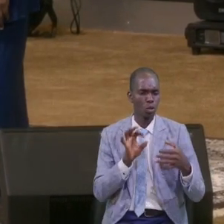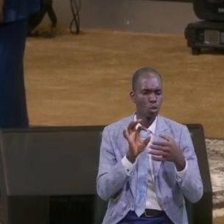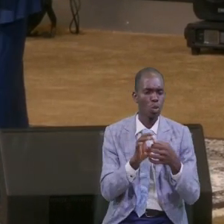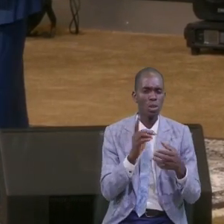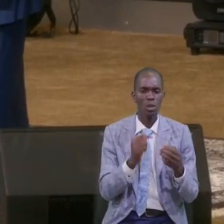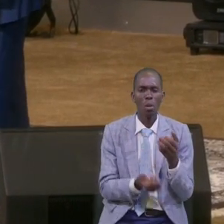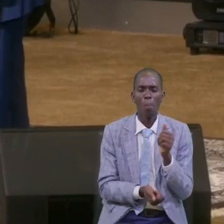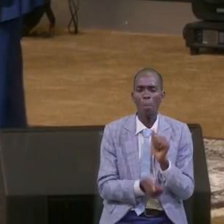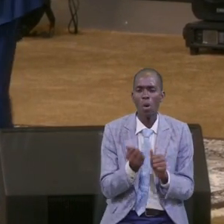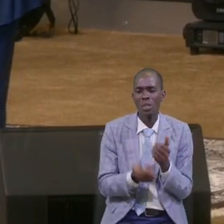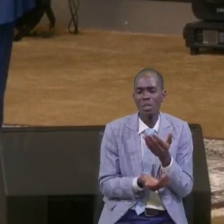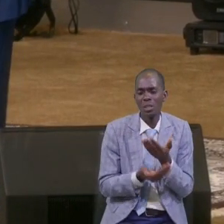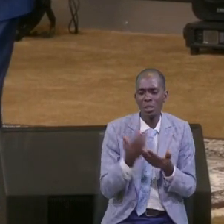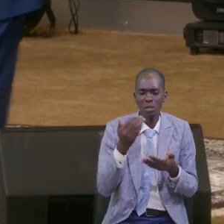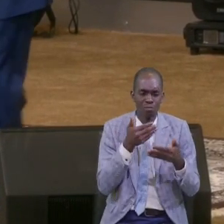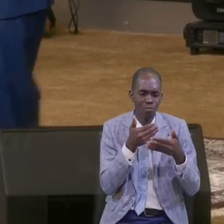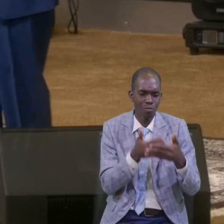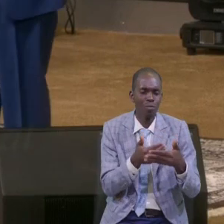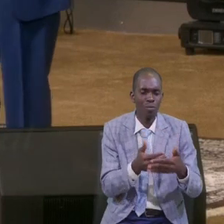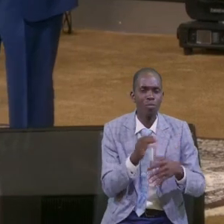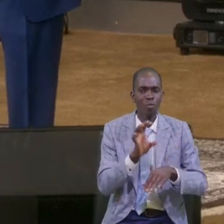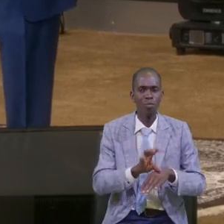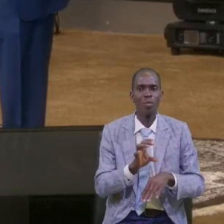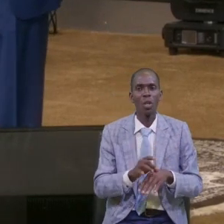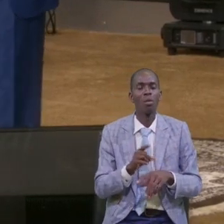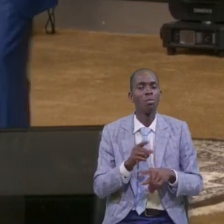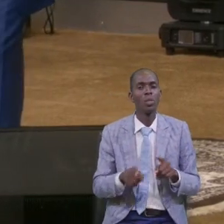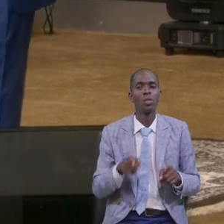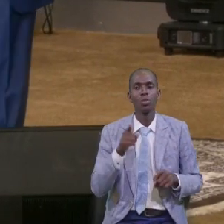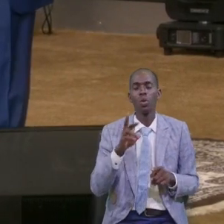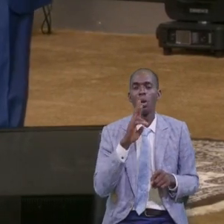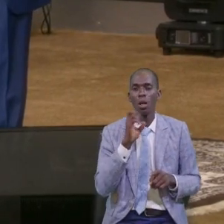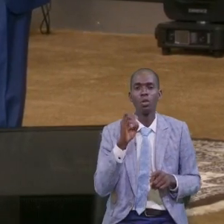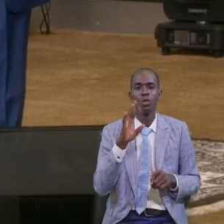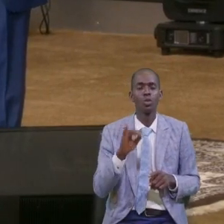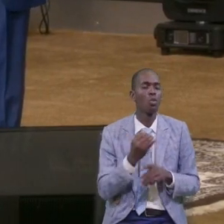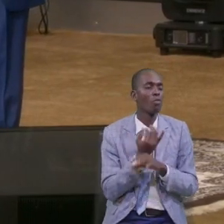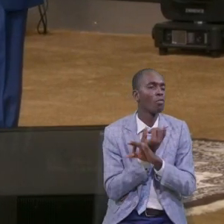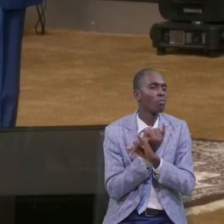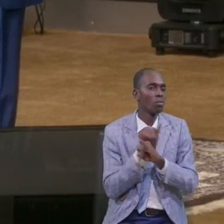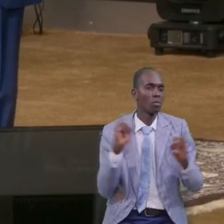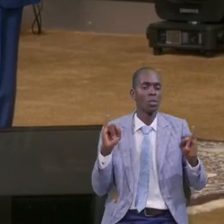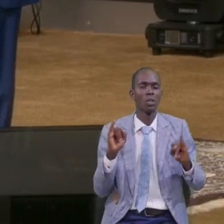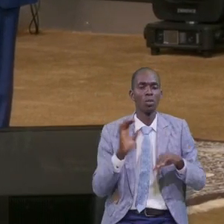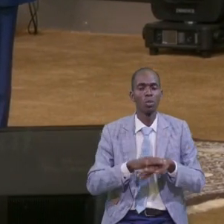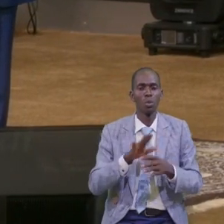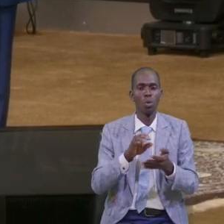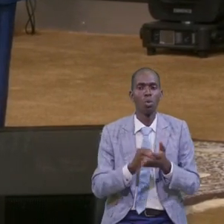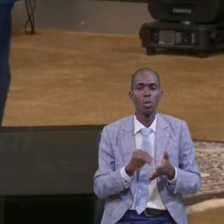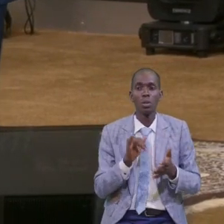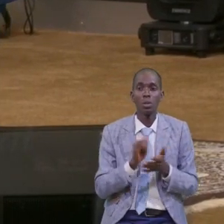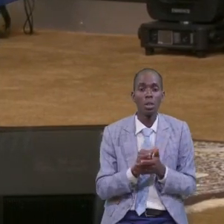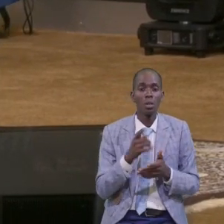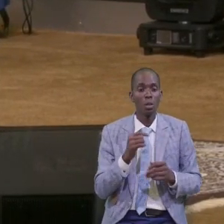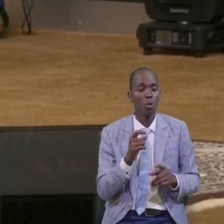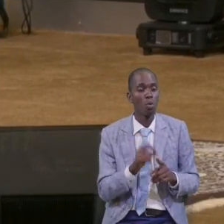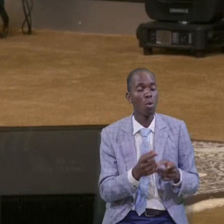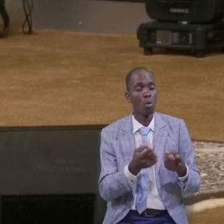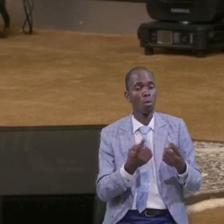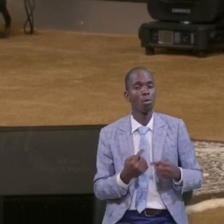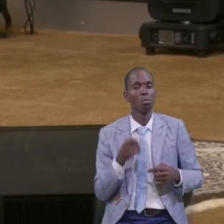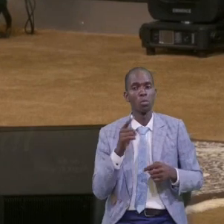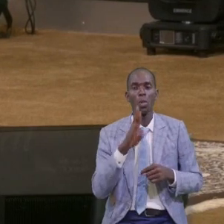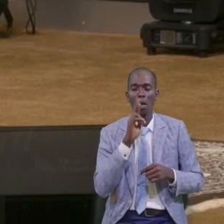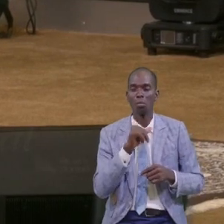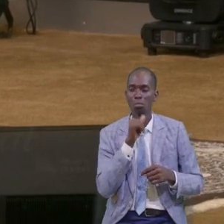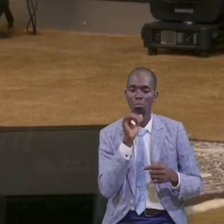nearest assembly which you are there. But you are such of an independent mind that the word comes and you are not connected